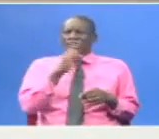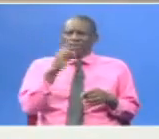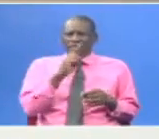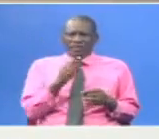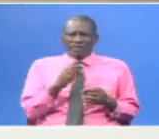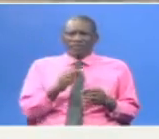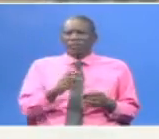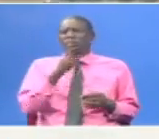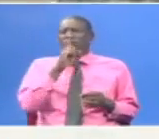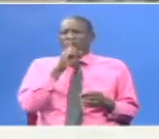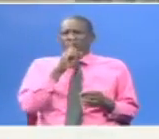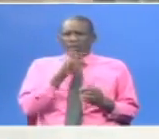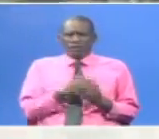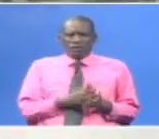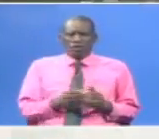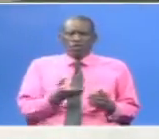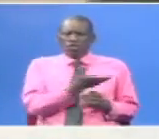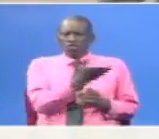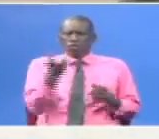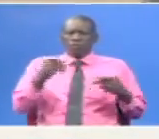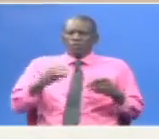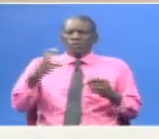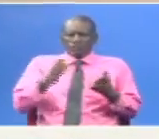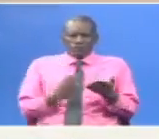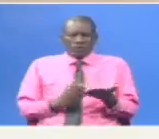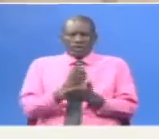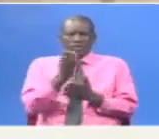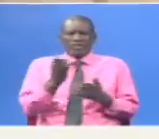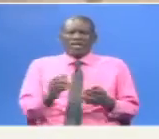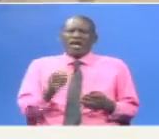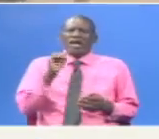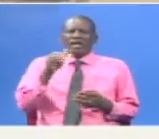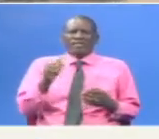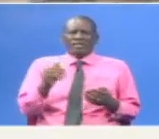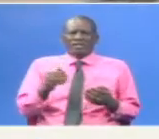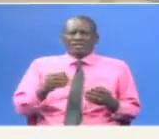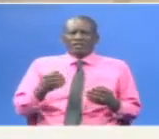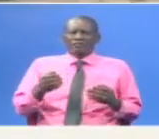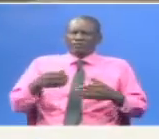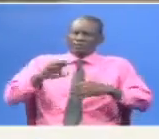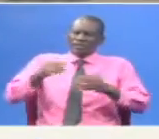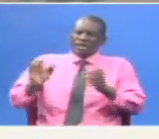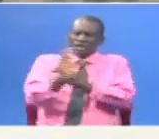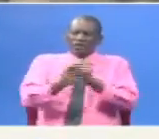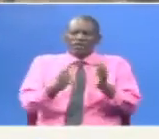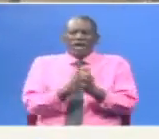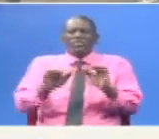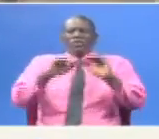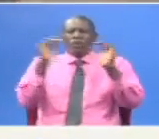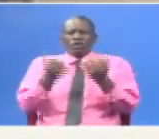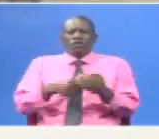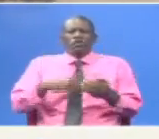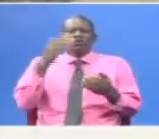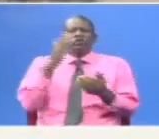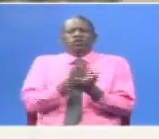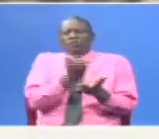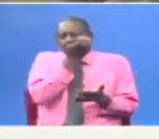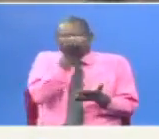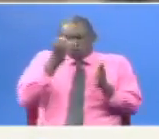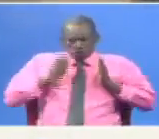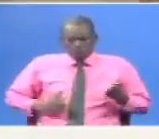keep quiet. Those in the civil rights space are also calling on sister states and the world at large to stop turning a blind eye to the human